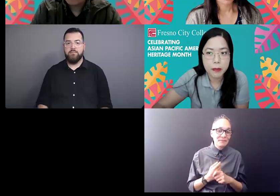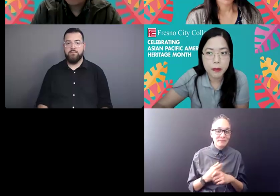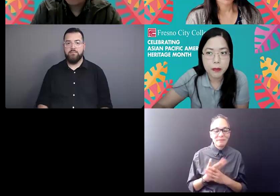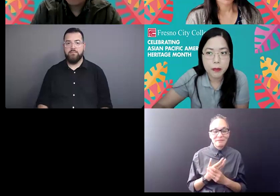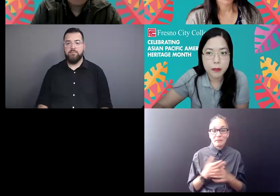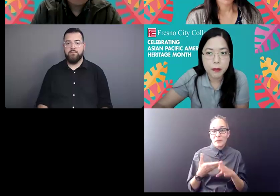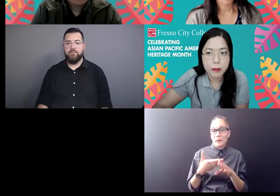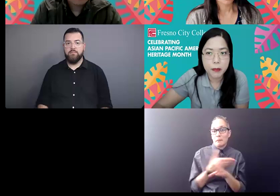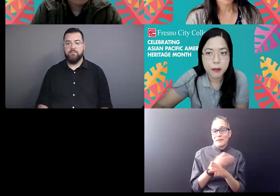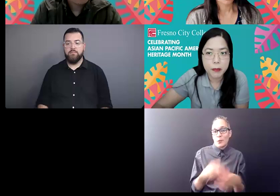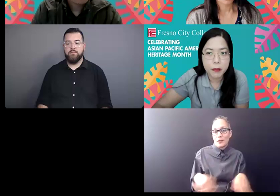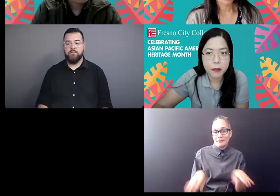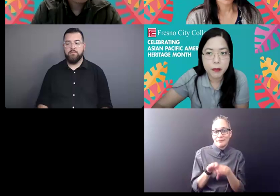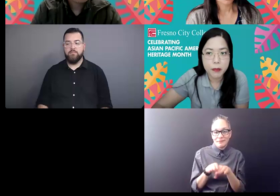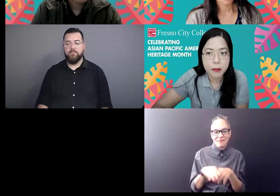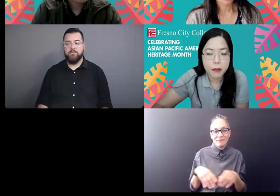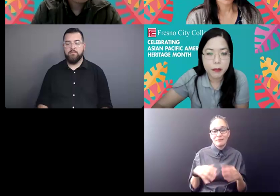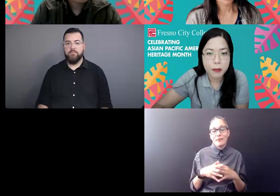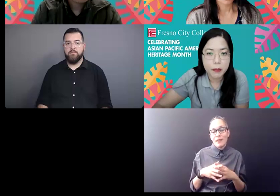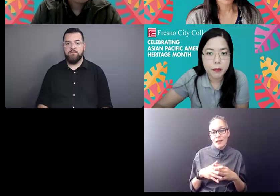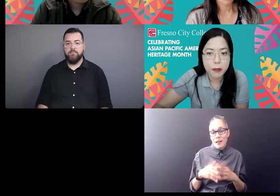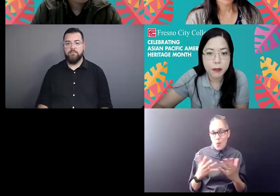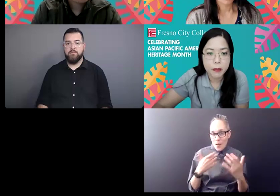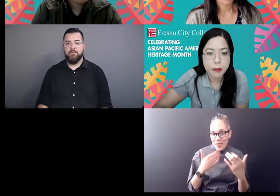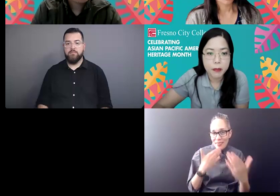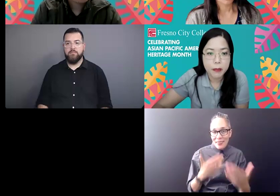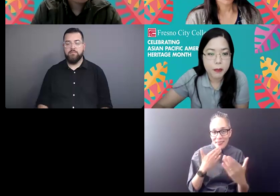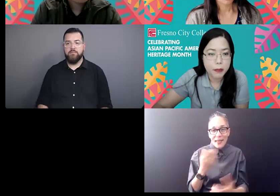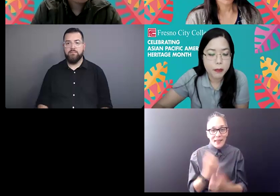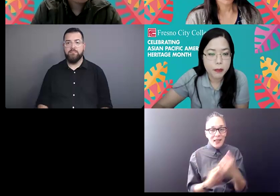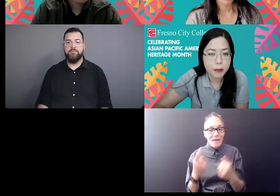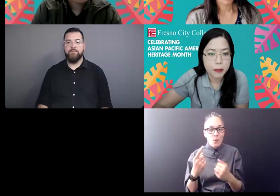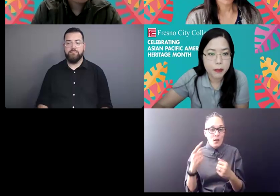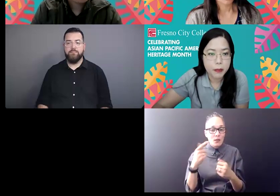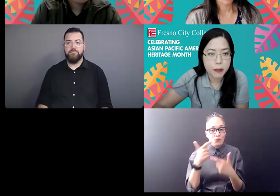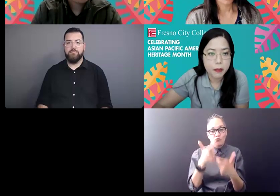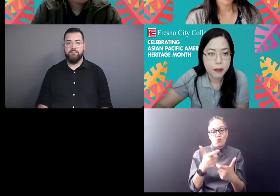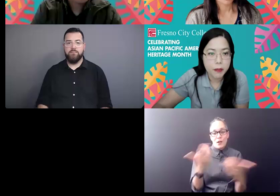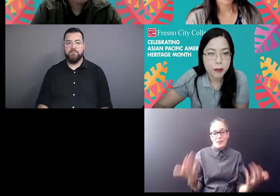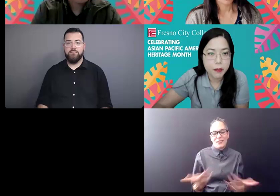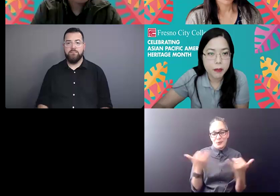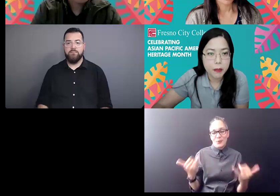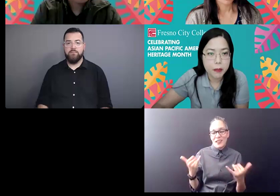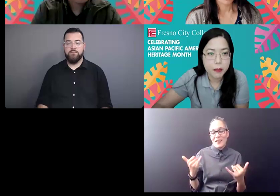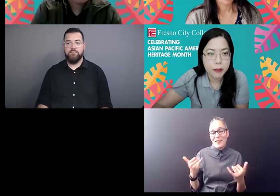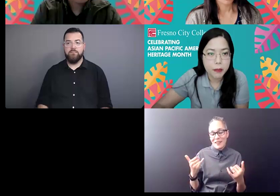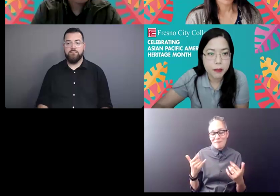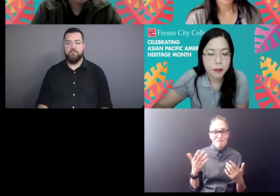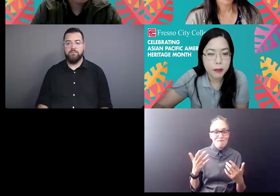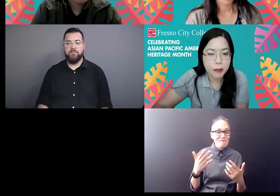So before we leave, I do want to thank all of our attendees for joining us, and to learn